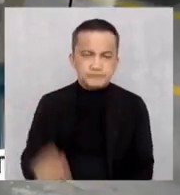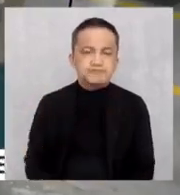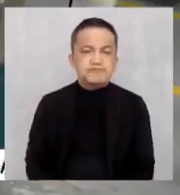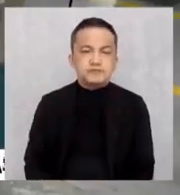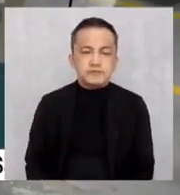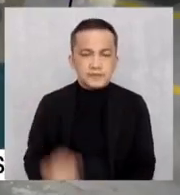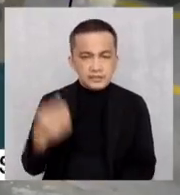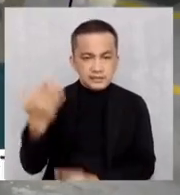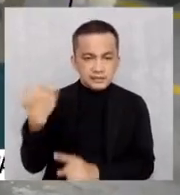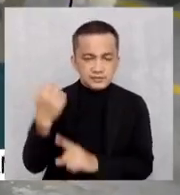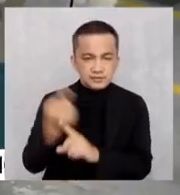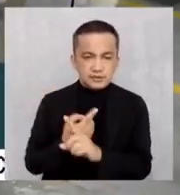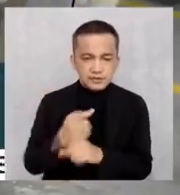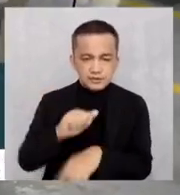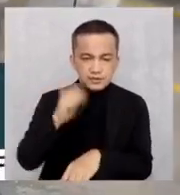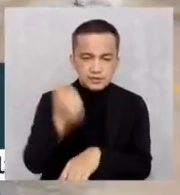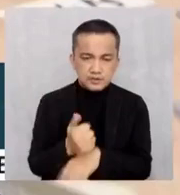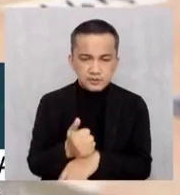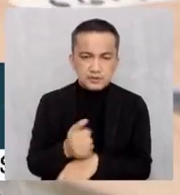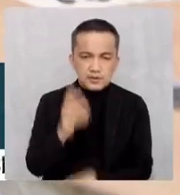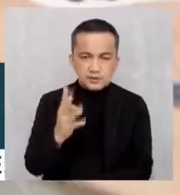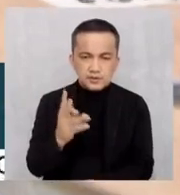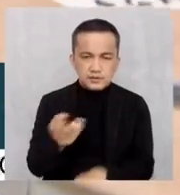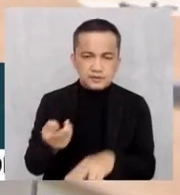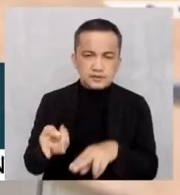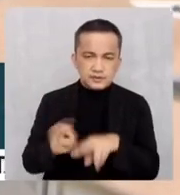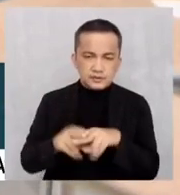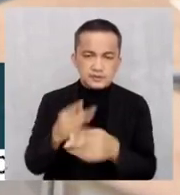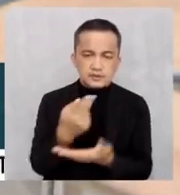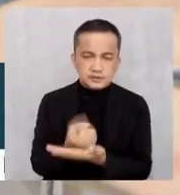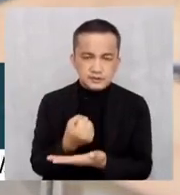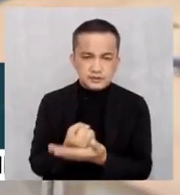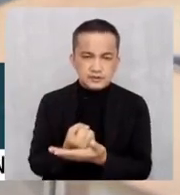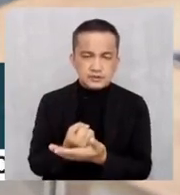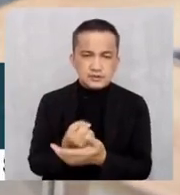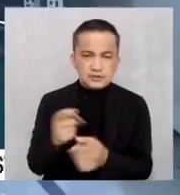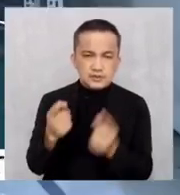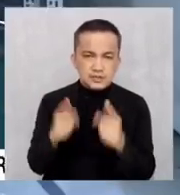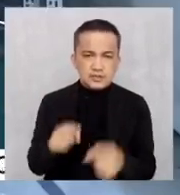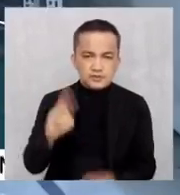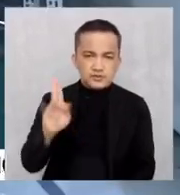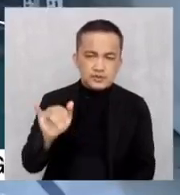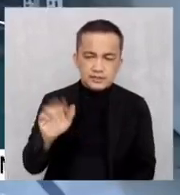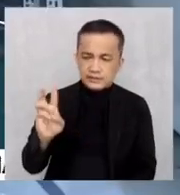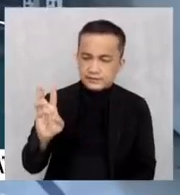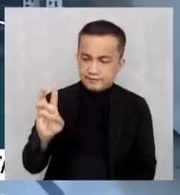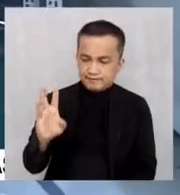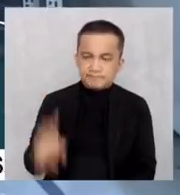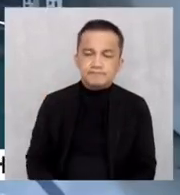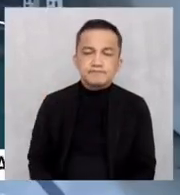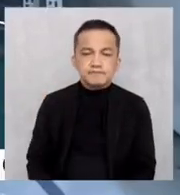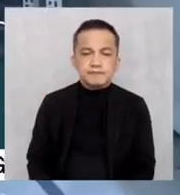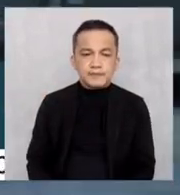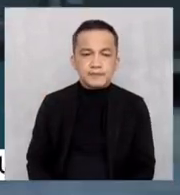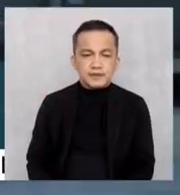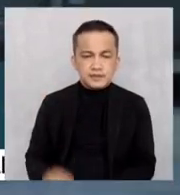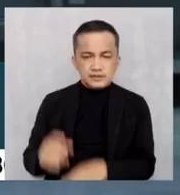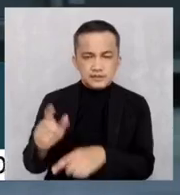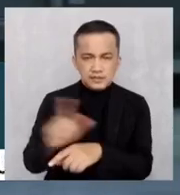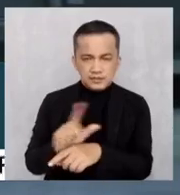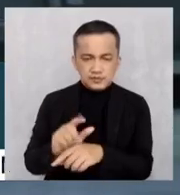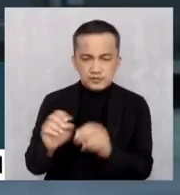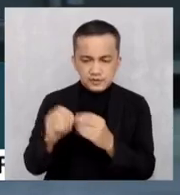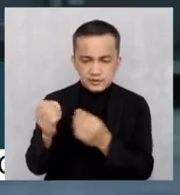the wage board approved a 40 peso minimum wage hike, which will take effect on July 16. Several labor organizations found